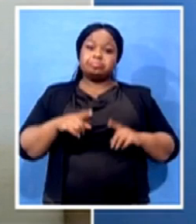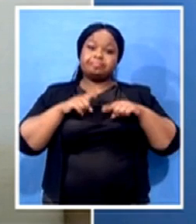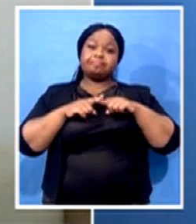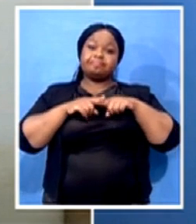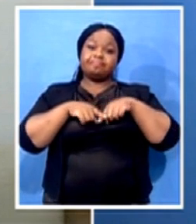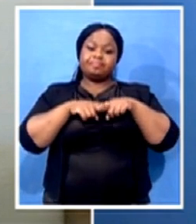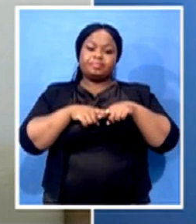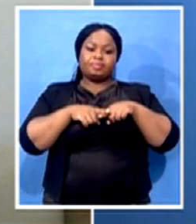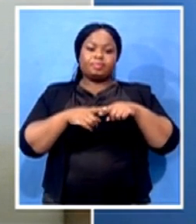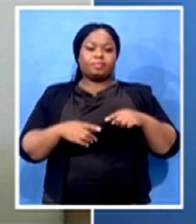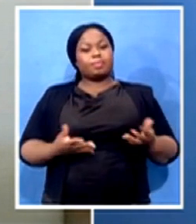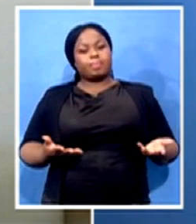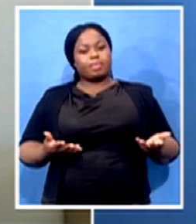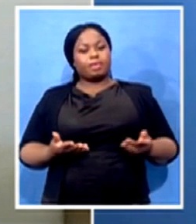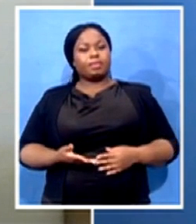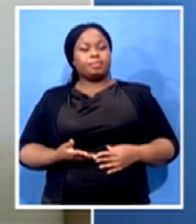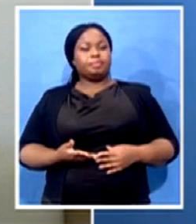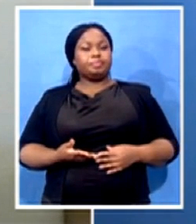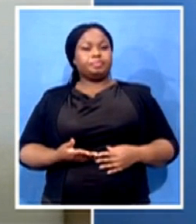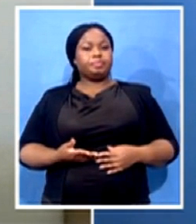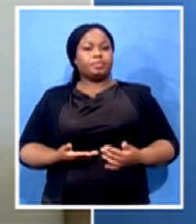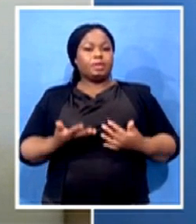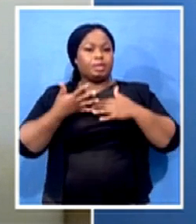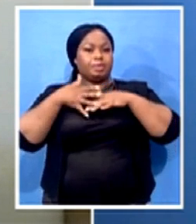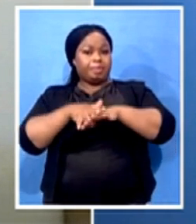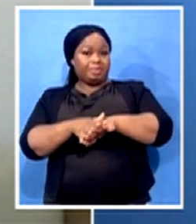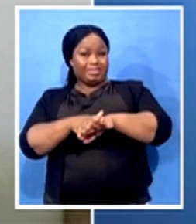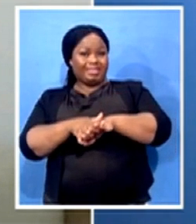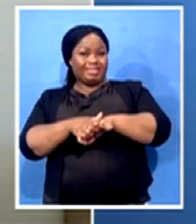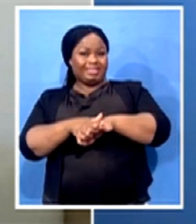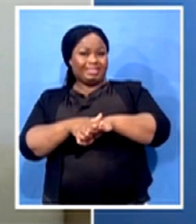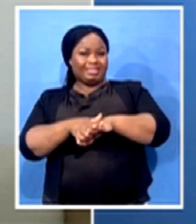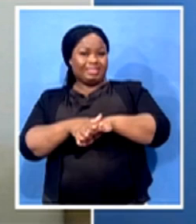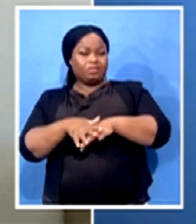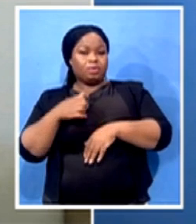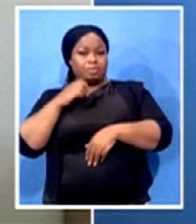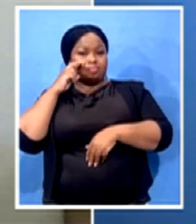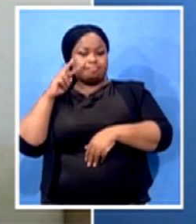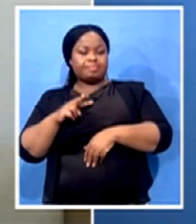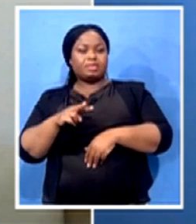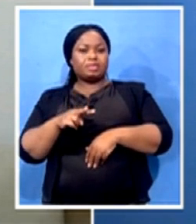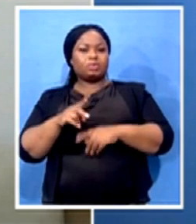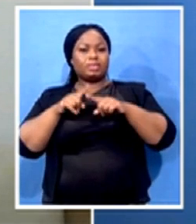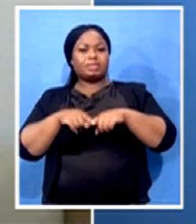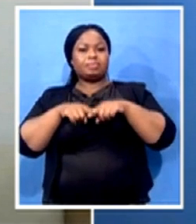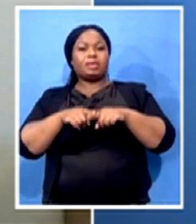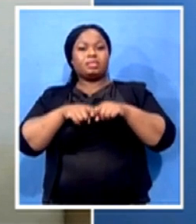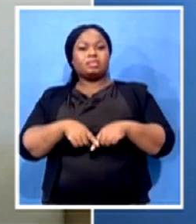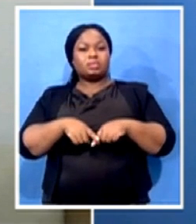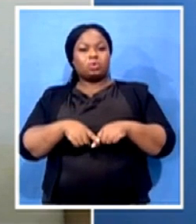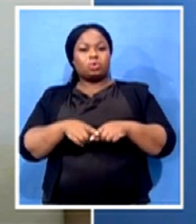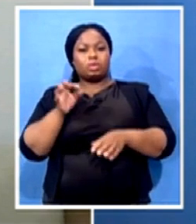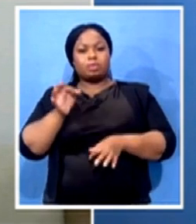implementation of it, though, in my view, largely lies on the political will. So if the two